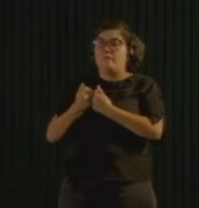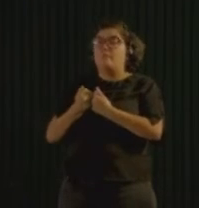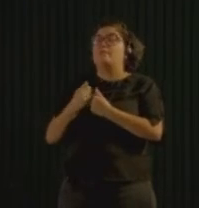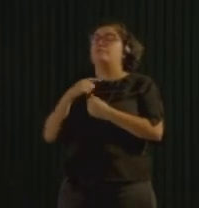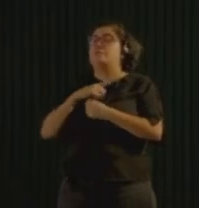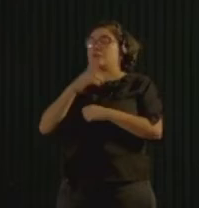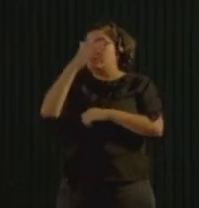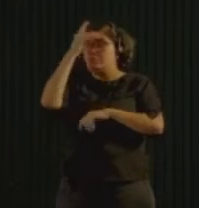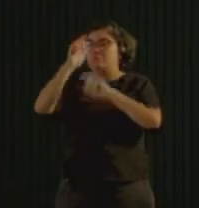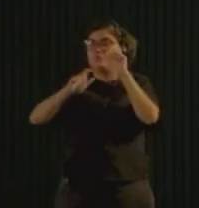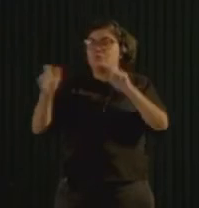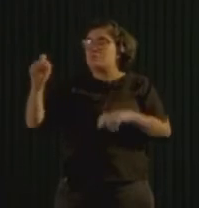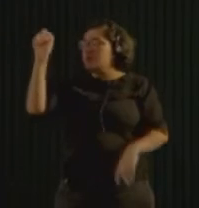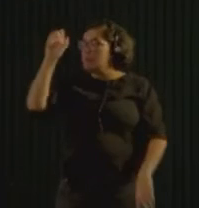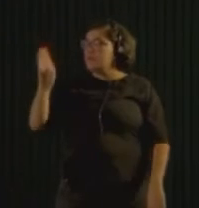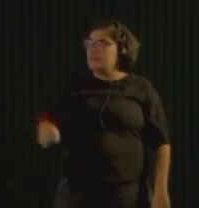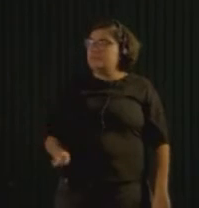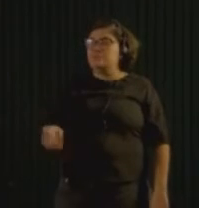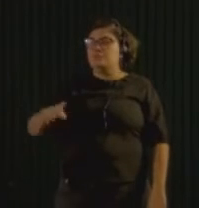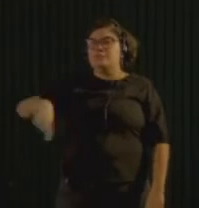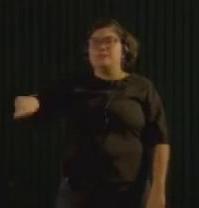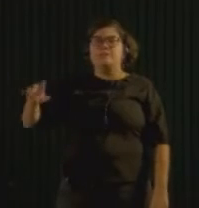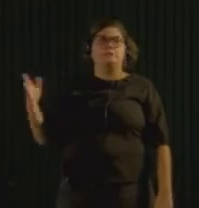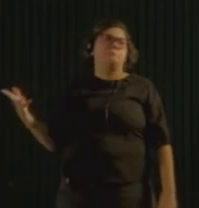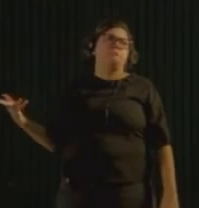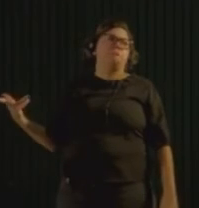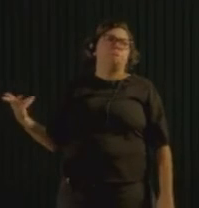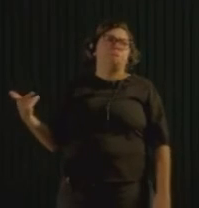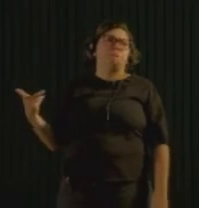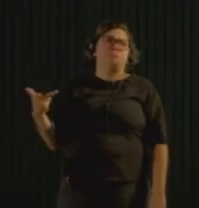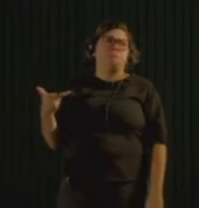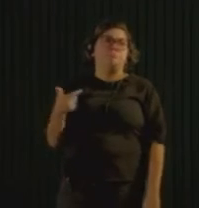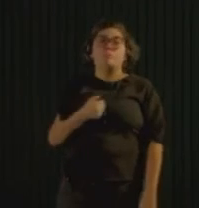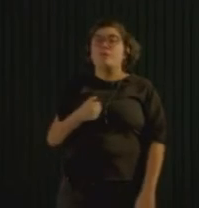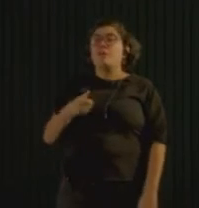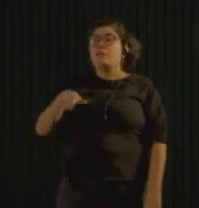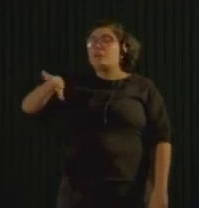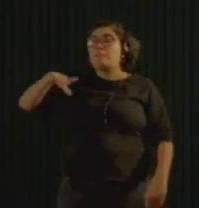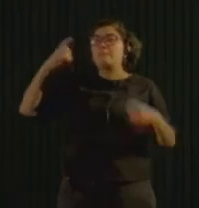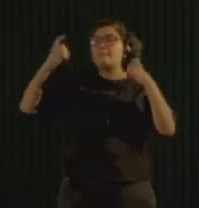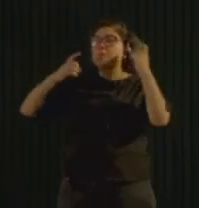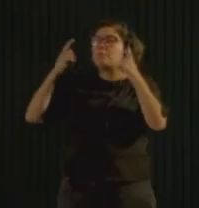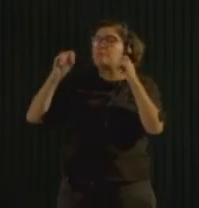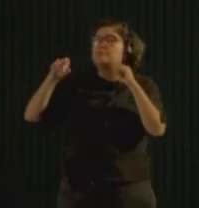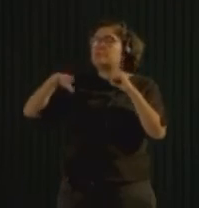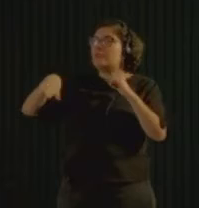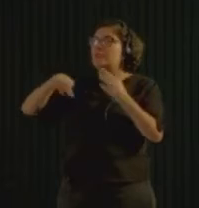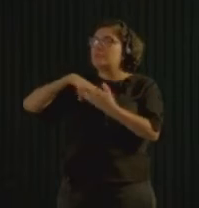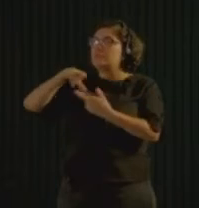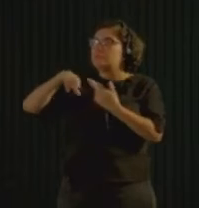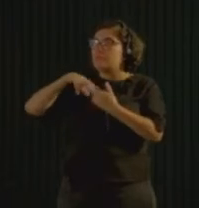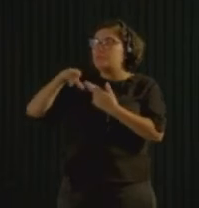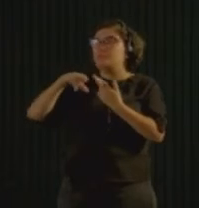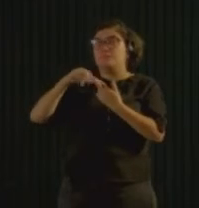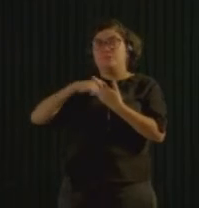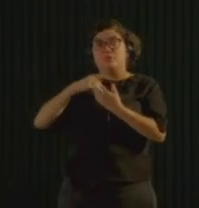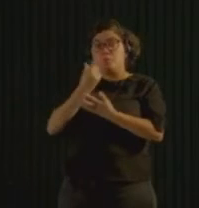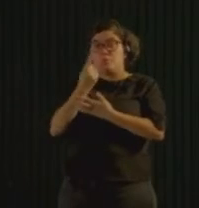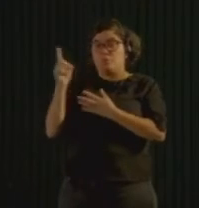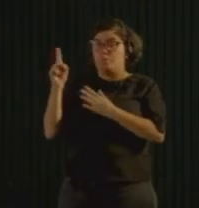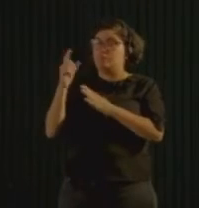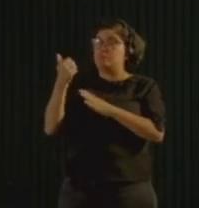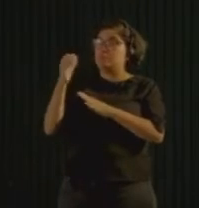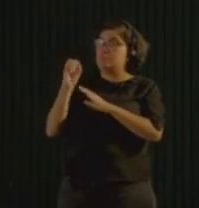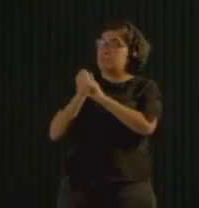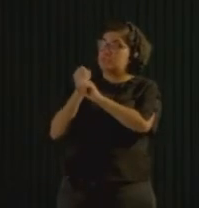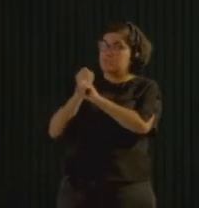been phenomenal in caring about recycling for over a decade now, at least as long as we've been operating there, and I'm for much, much longer.